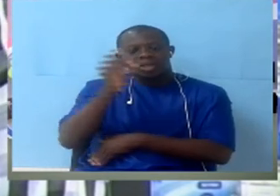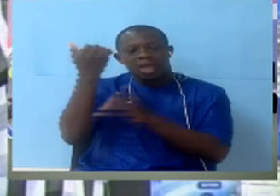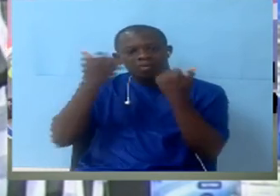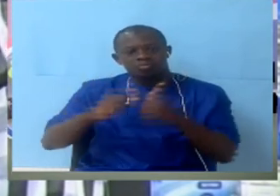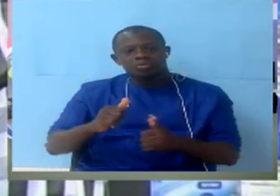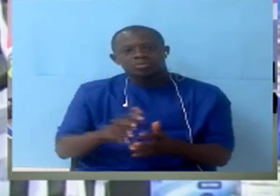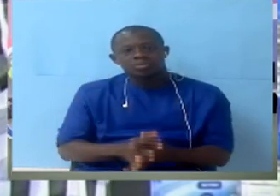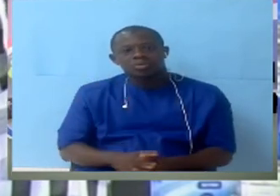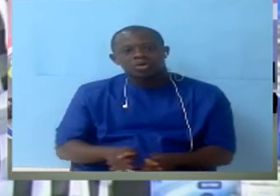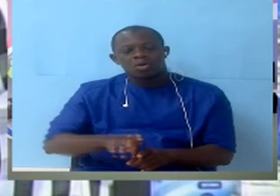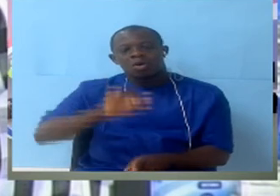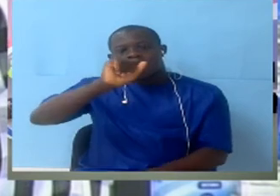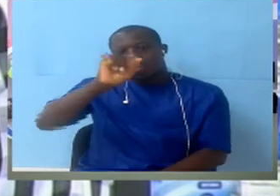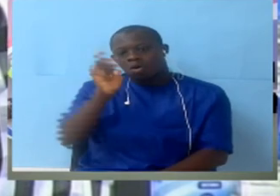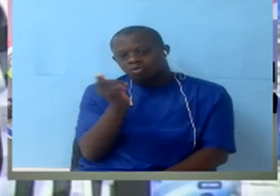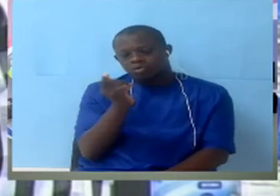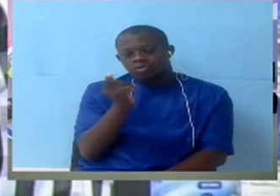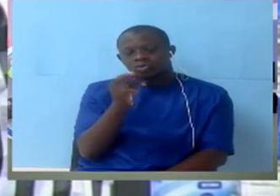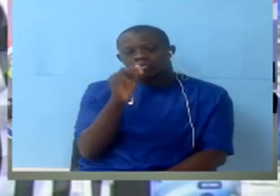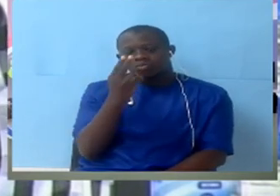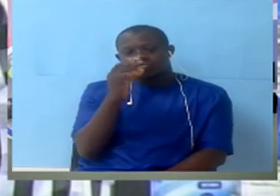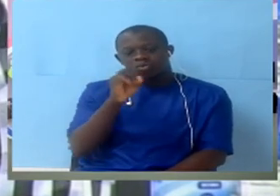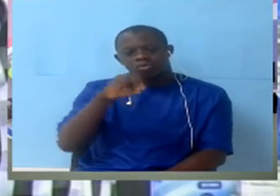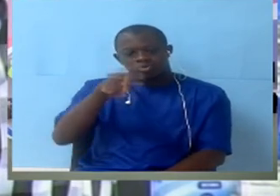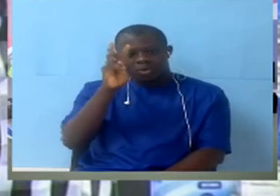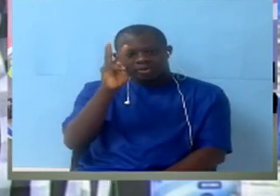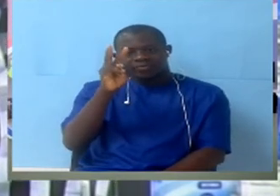2012? August 2012. In August